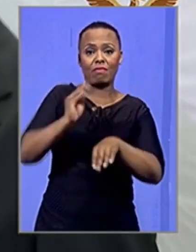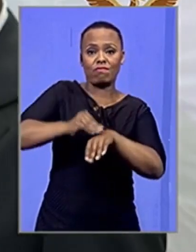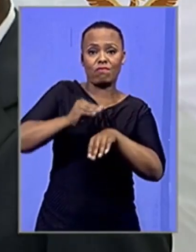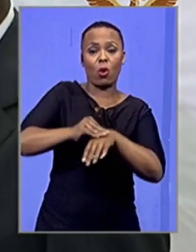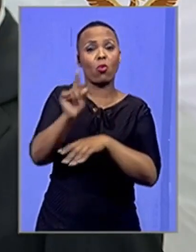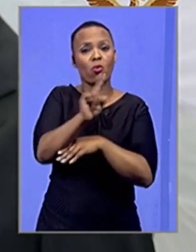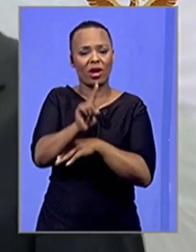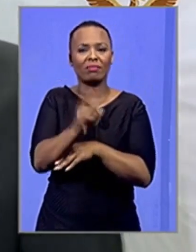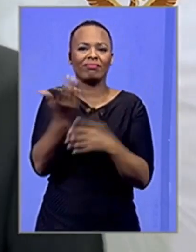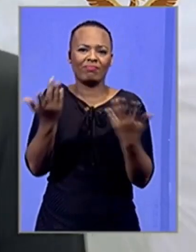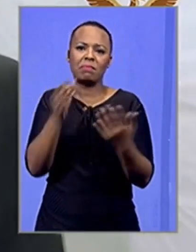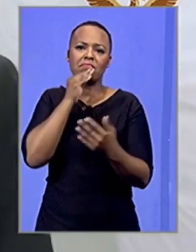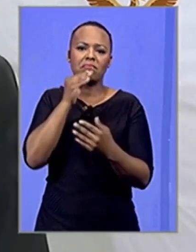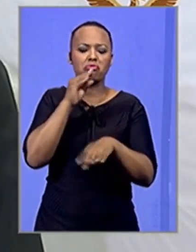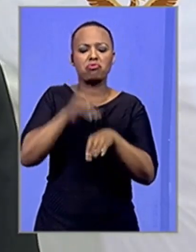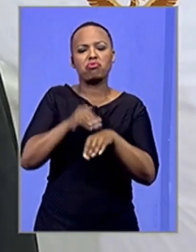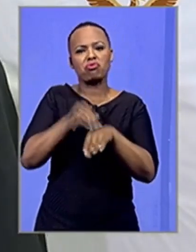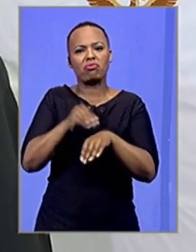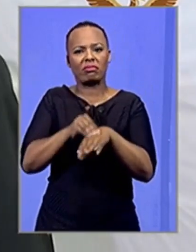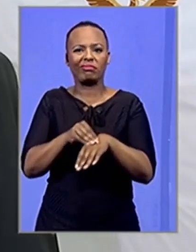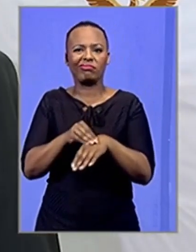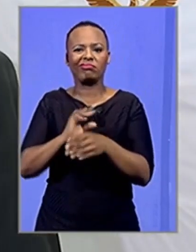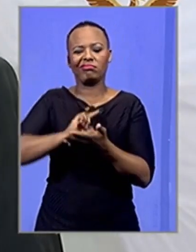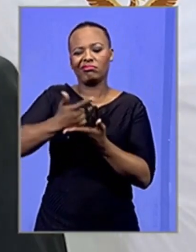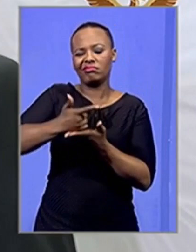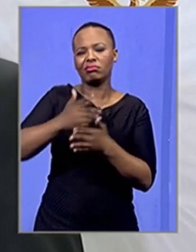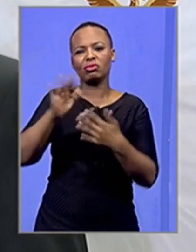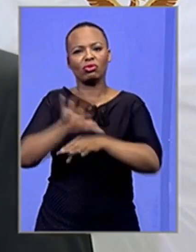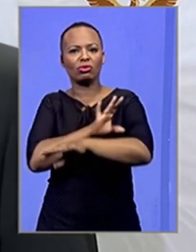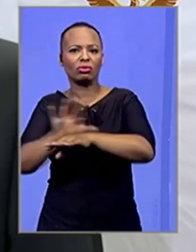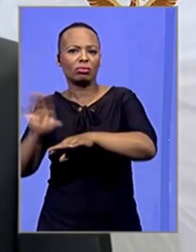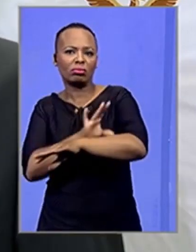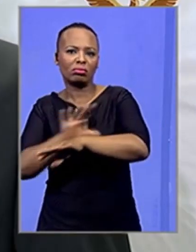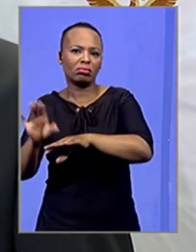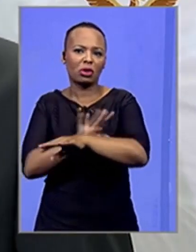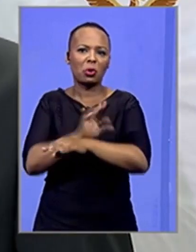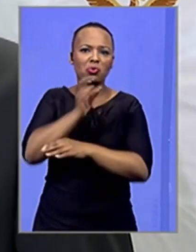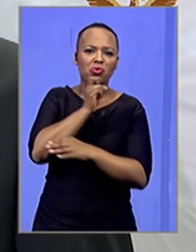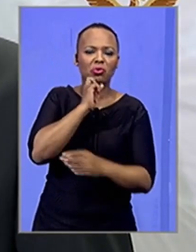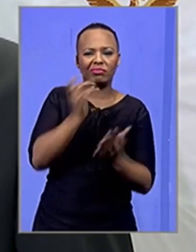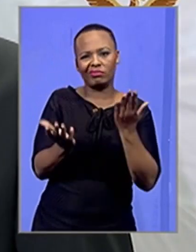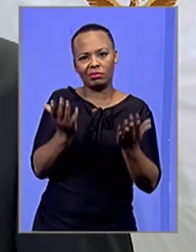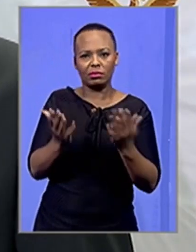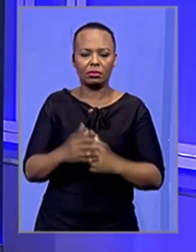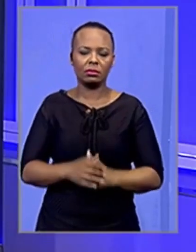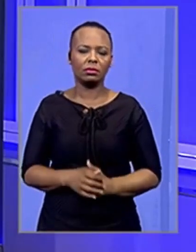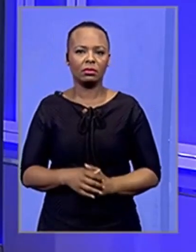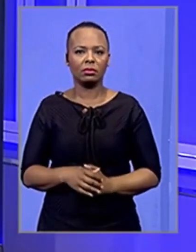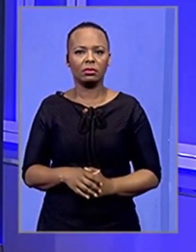means there may have been a problem, with the computers that were used.